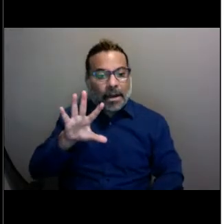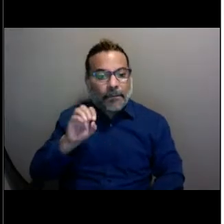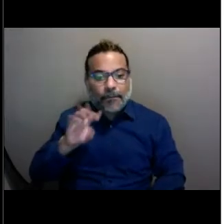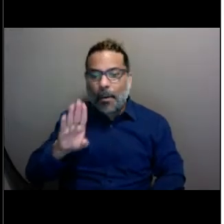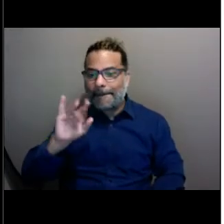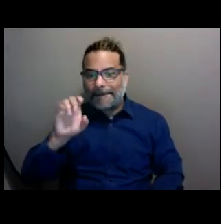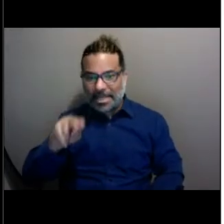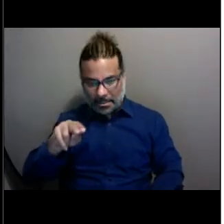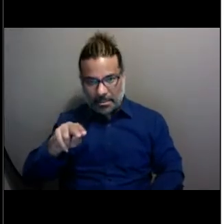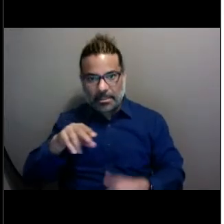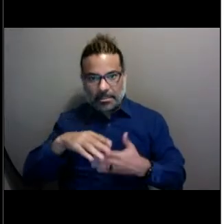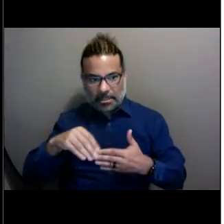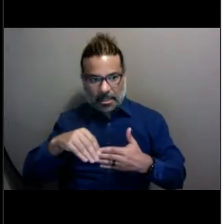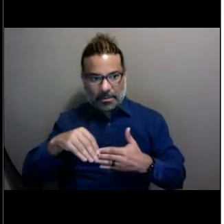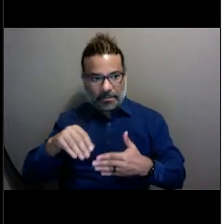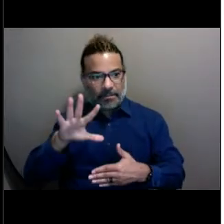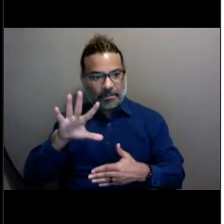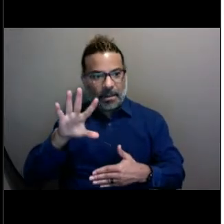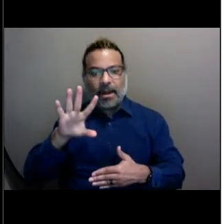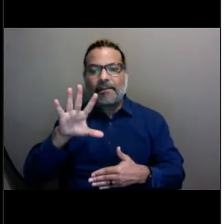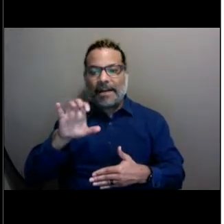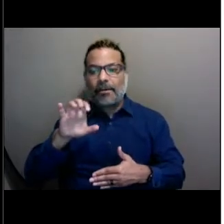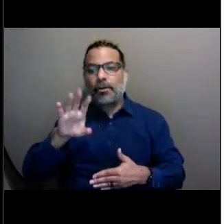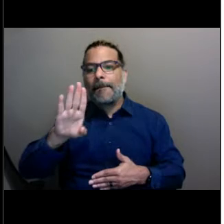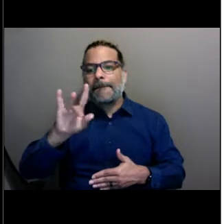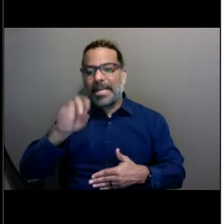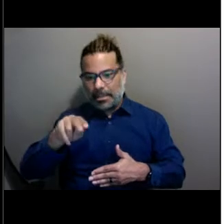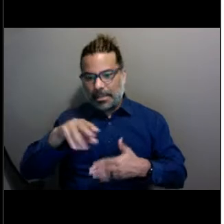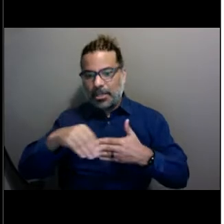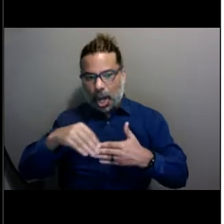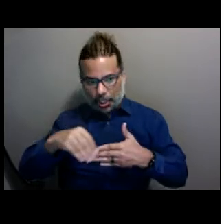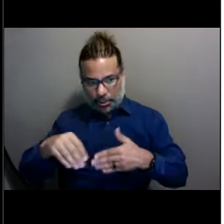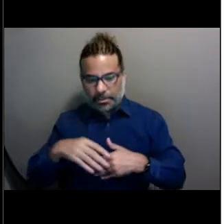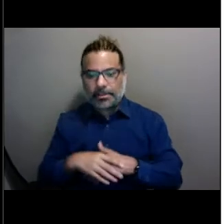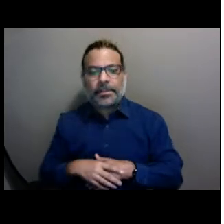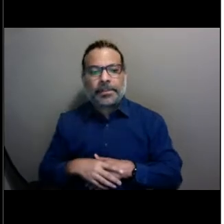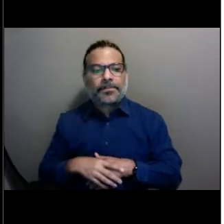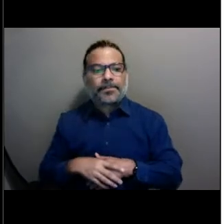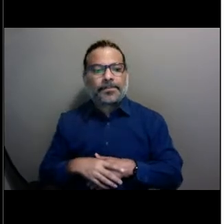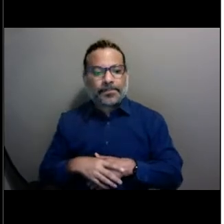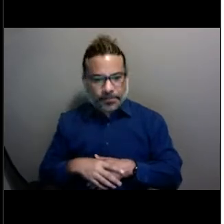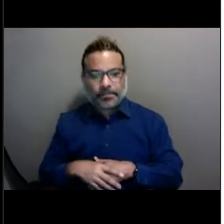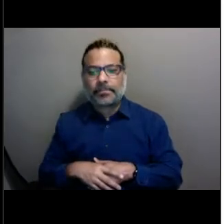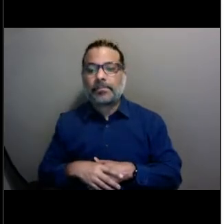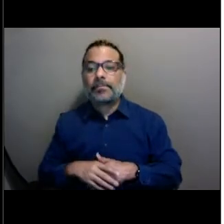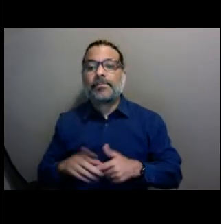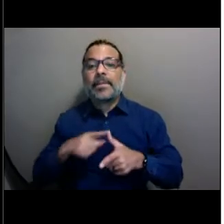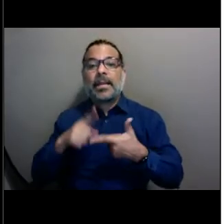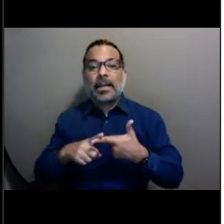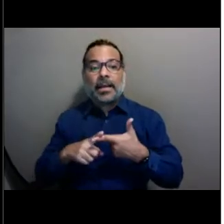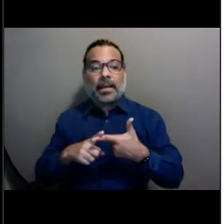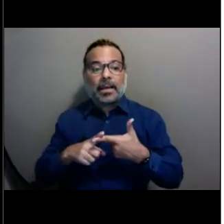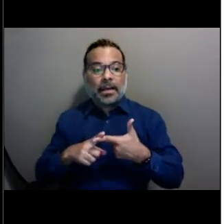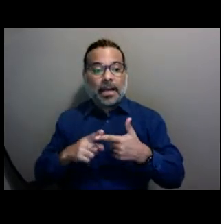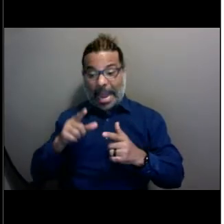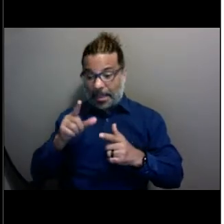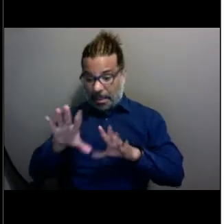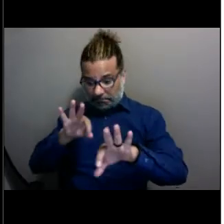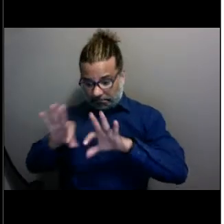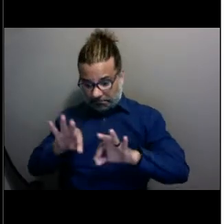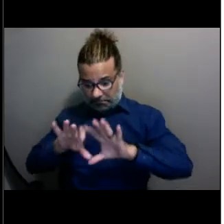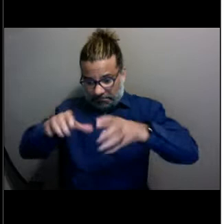of disposable income that they can spend on services and products. And then in the sample, or among the